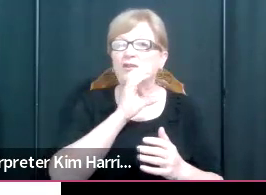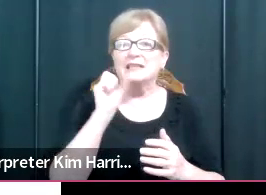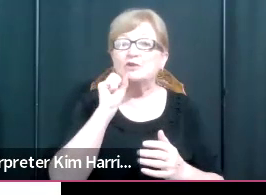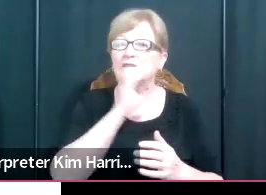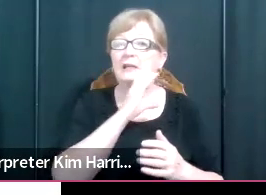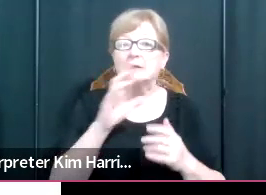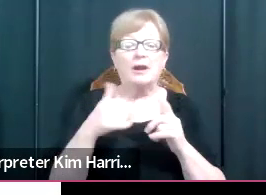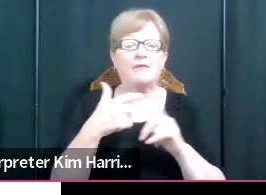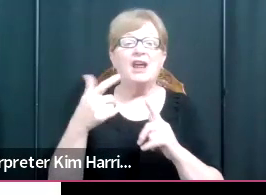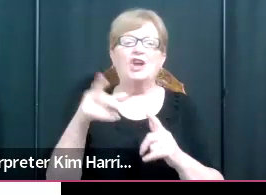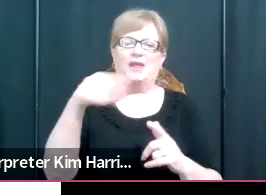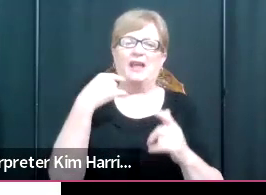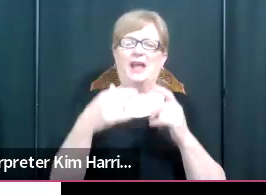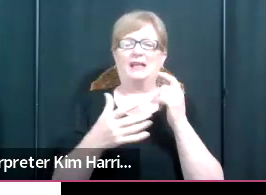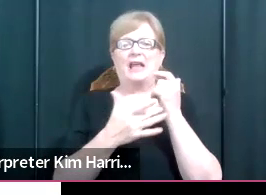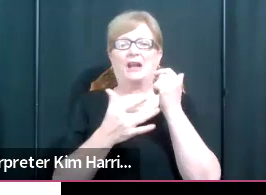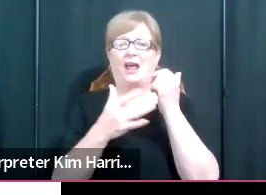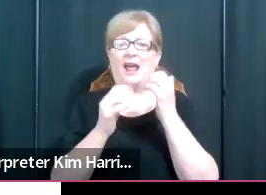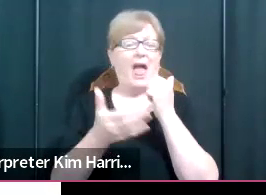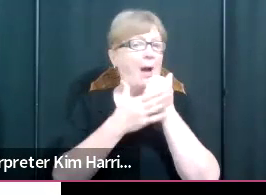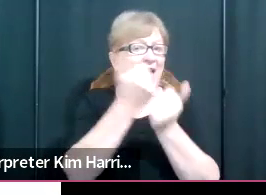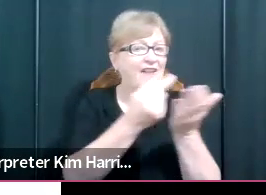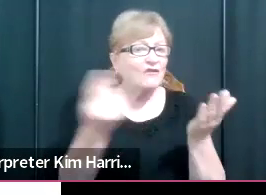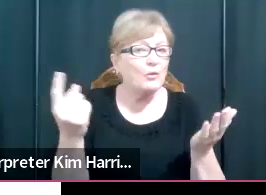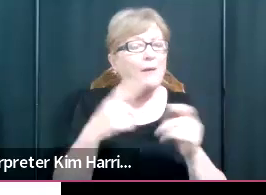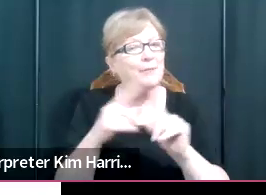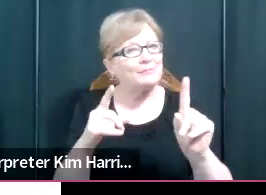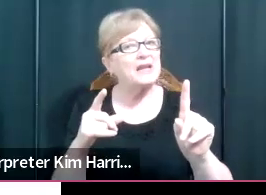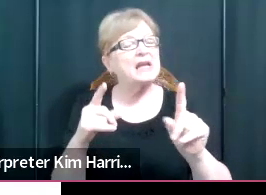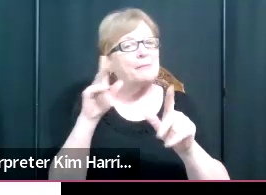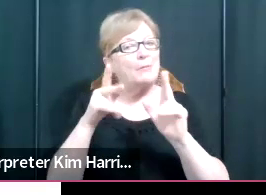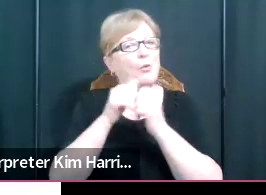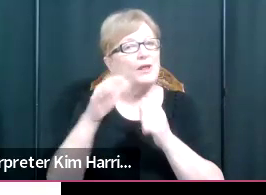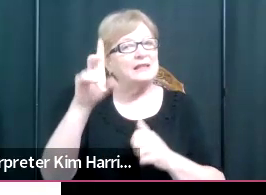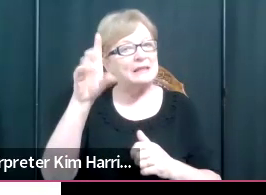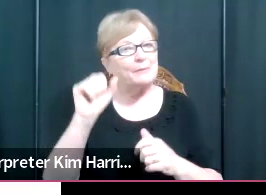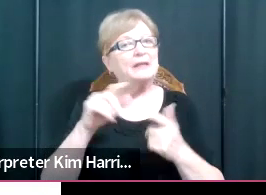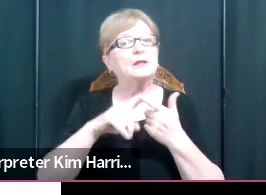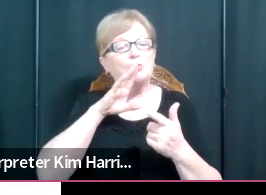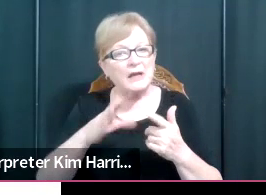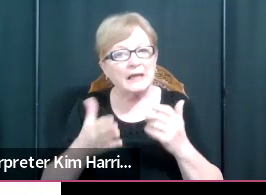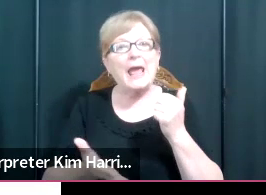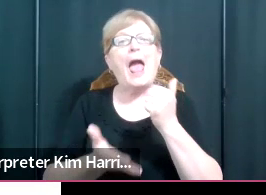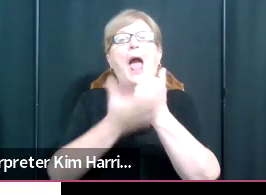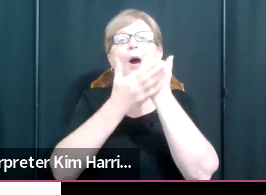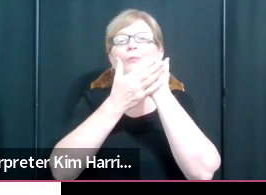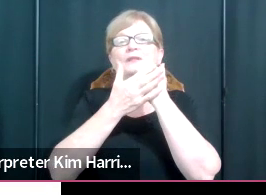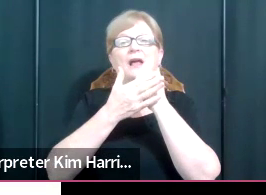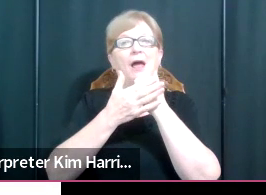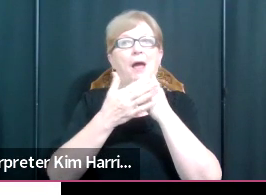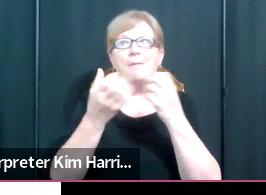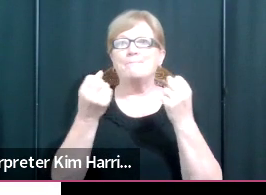just helpful for everyone? And that is true. But for people with disabilities, it really opens up possibilities.